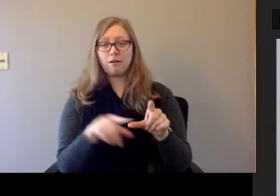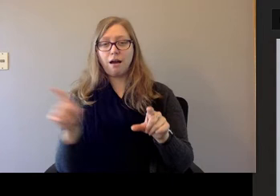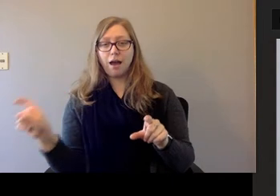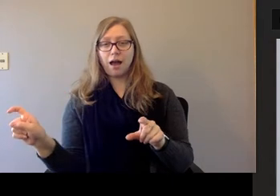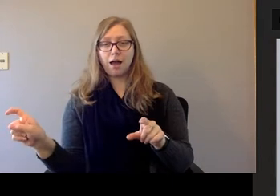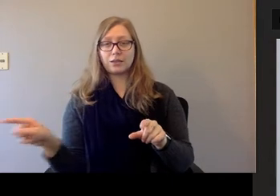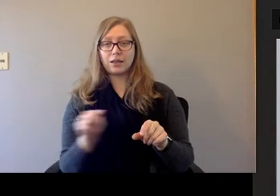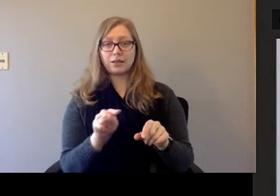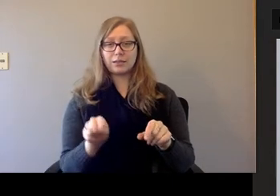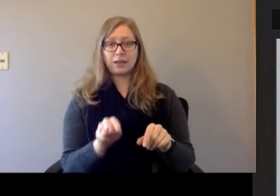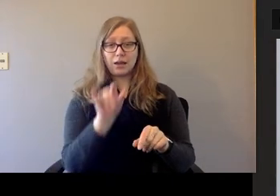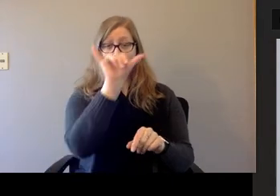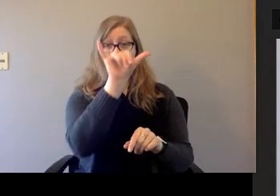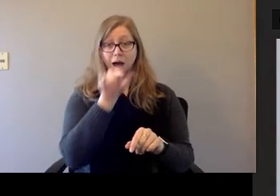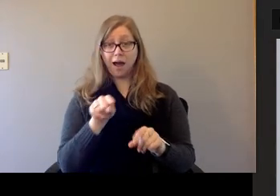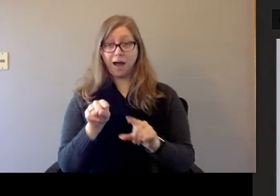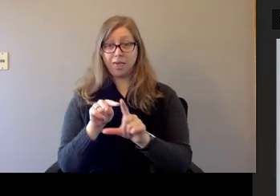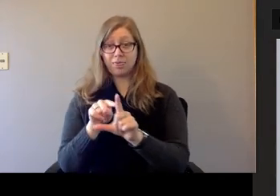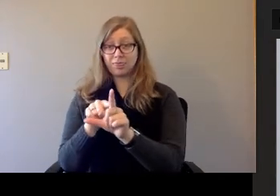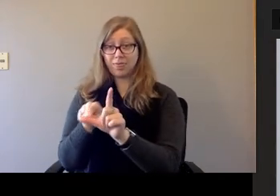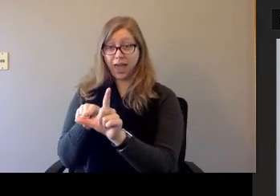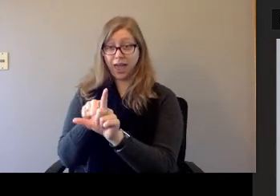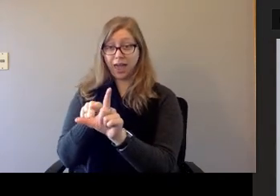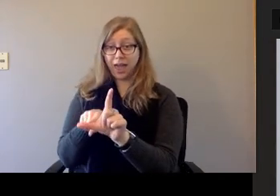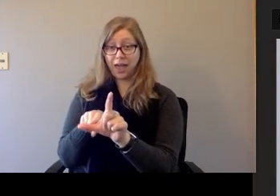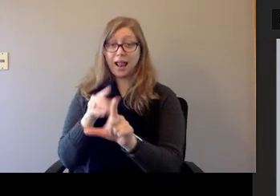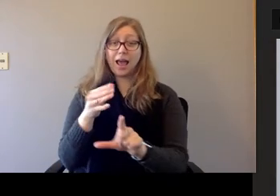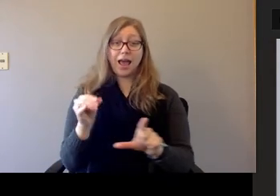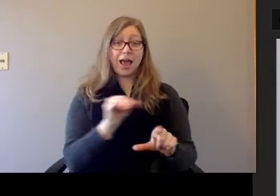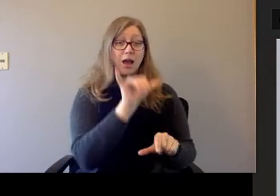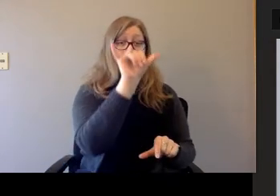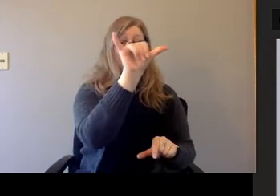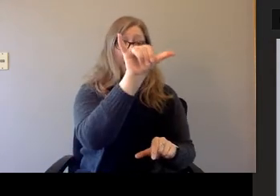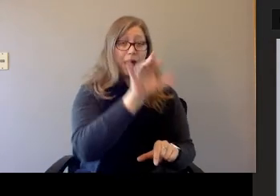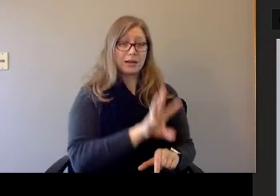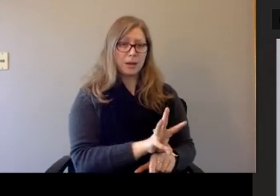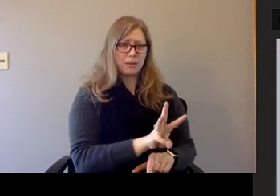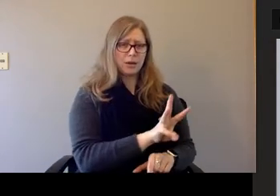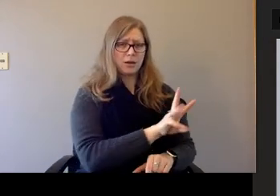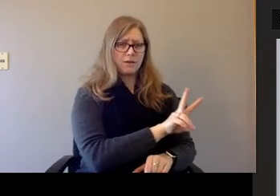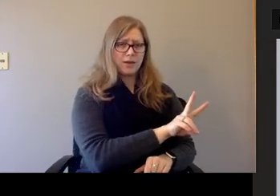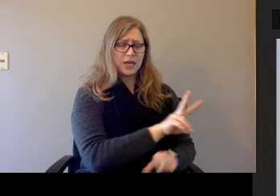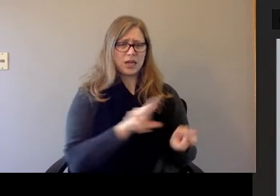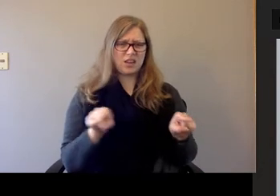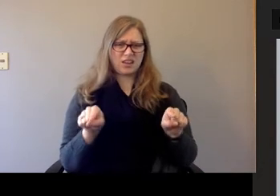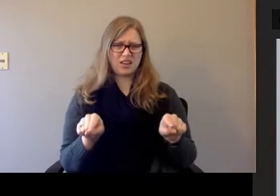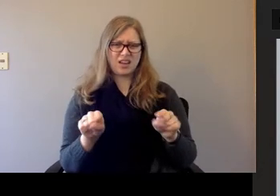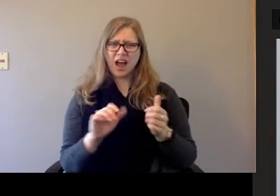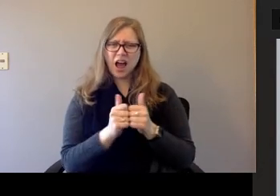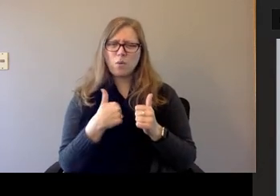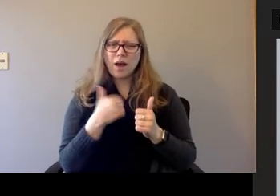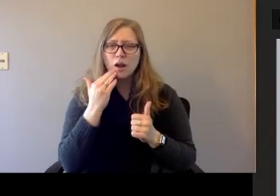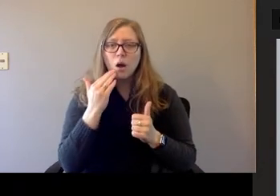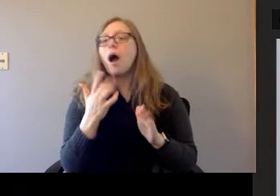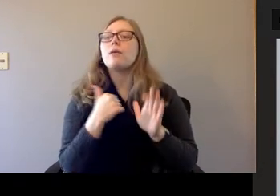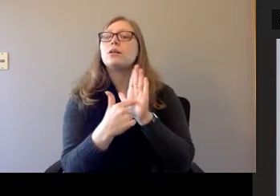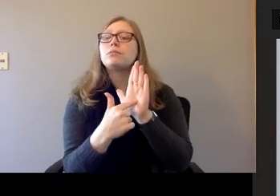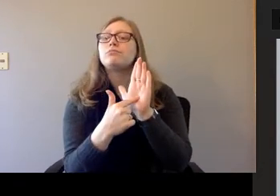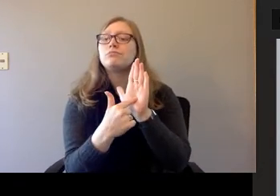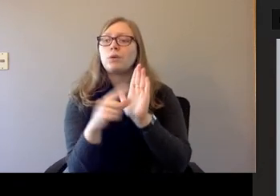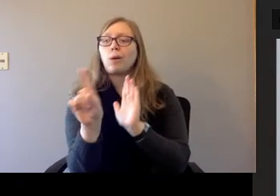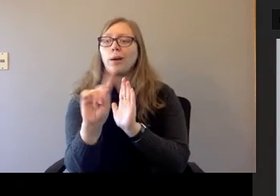YWV. So how do I know that those two angles are congruent? Let me put a little mark down there so that we can,